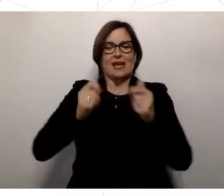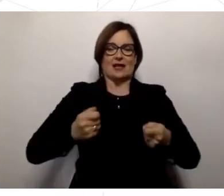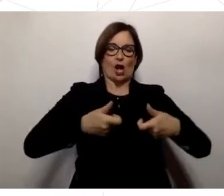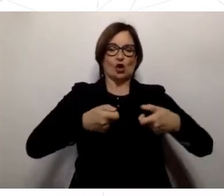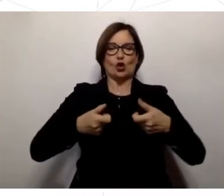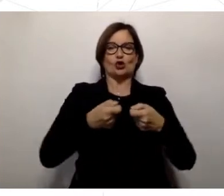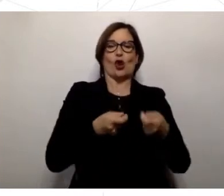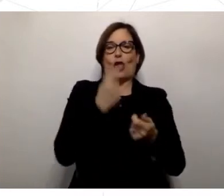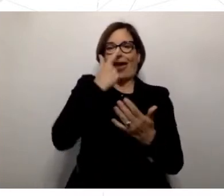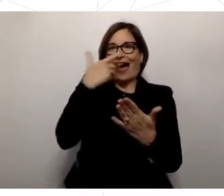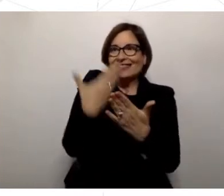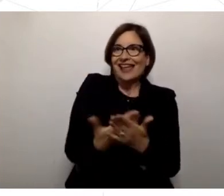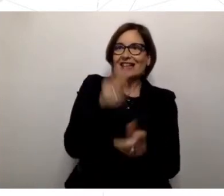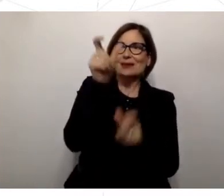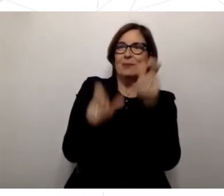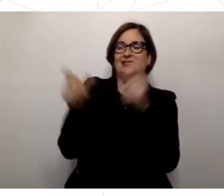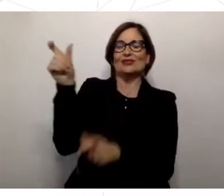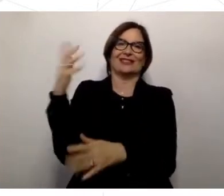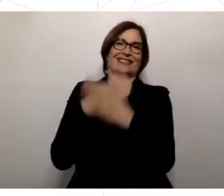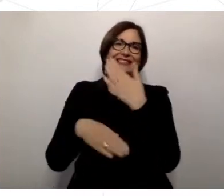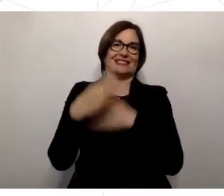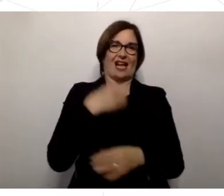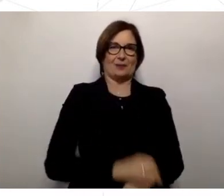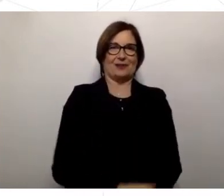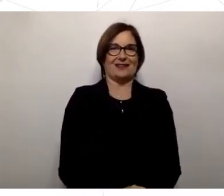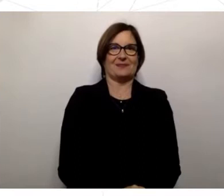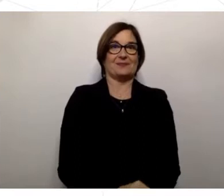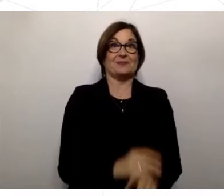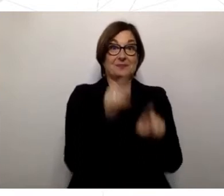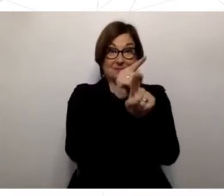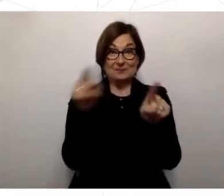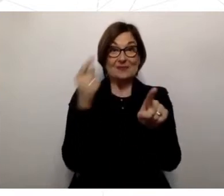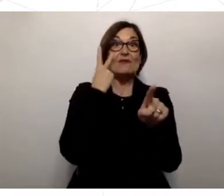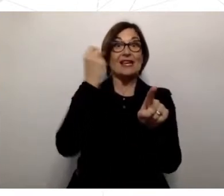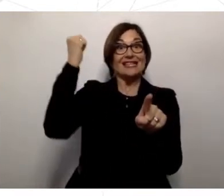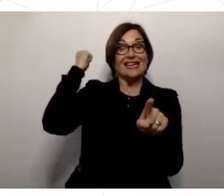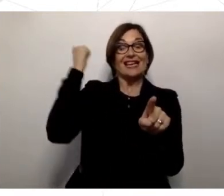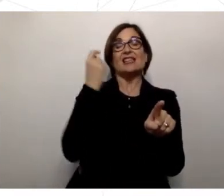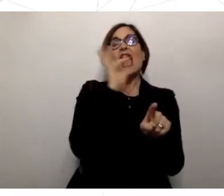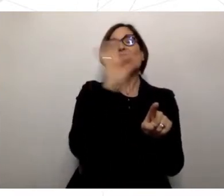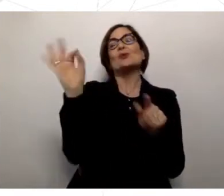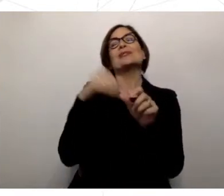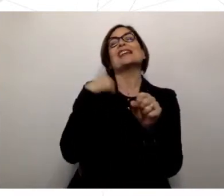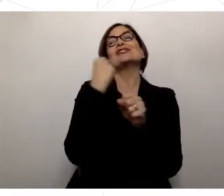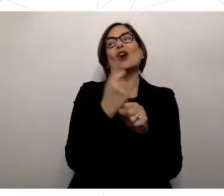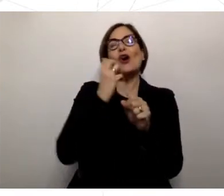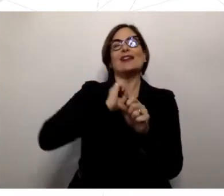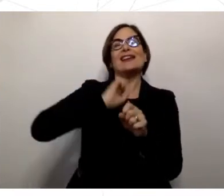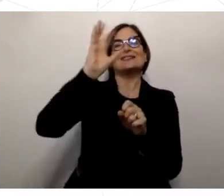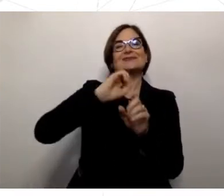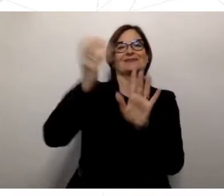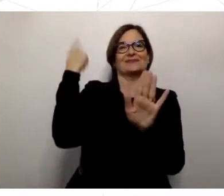creating custom controller options for people with disabilities. And these are some of the wonderful stories that they've shared here. We